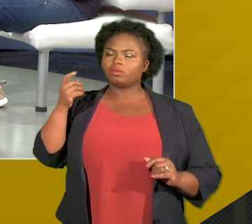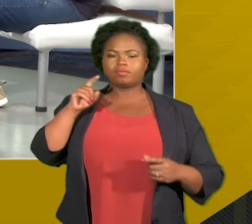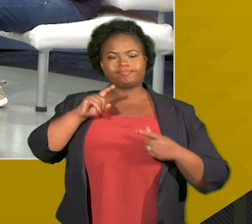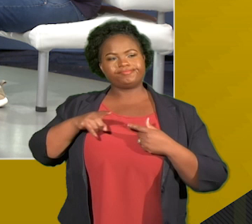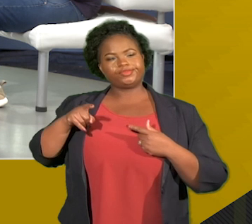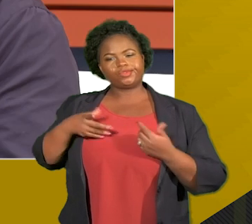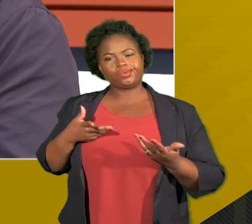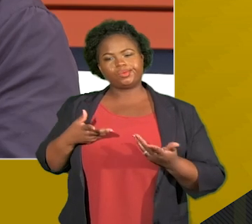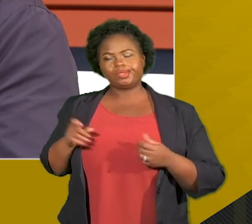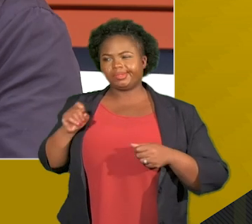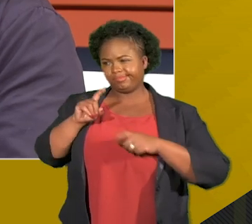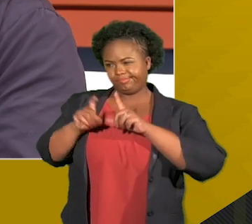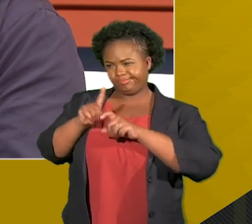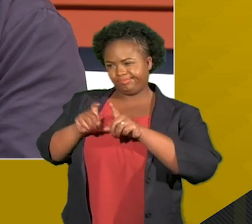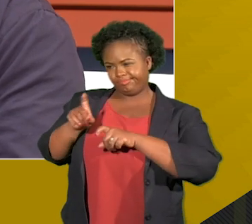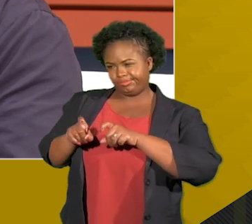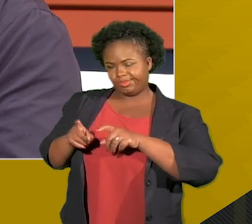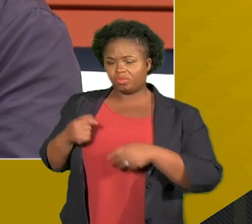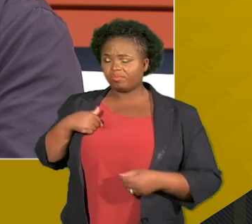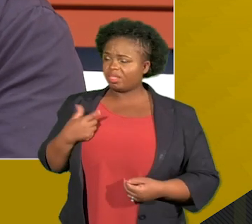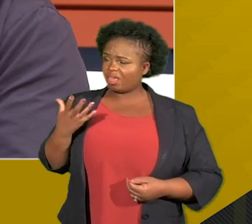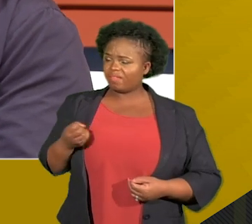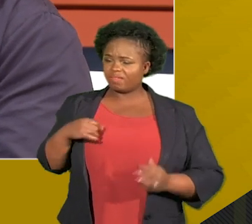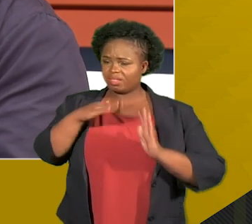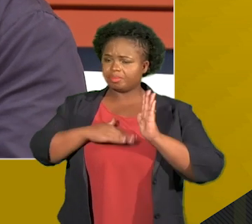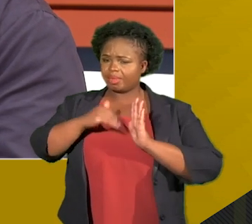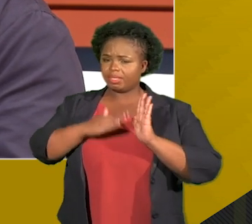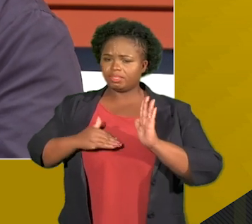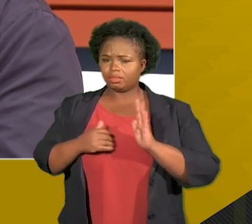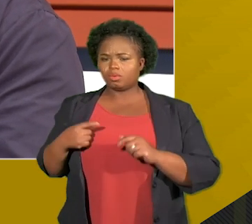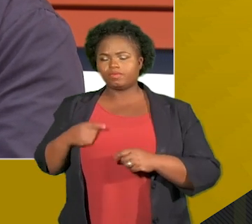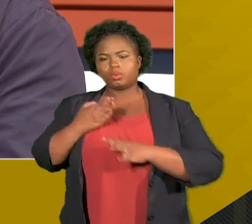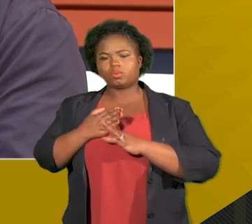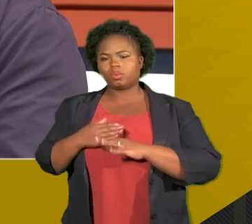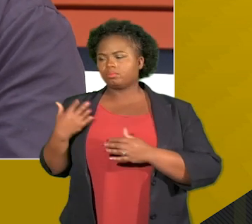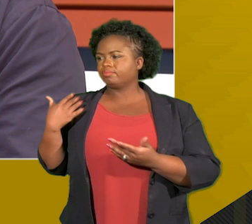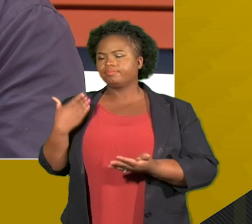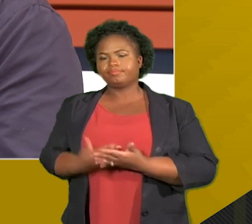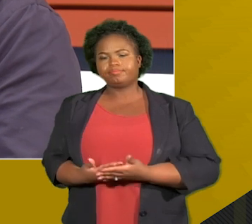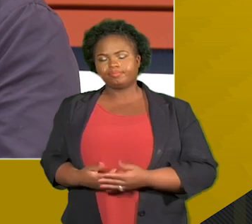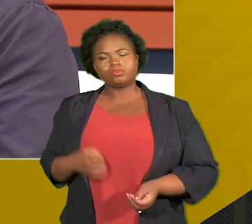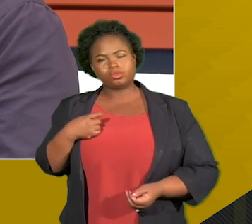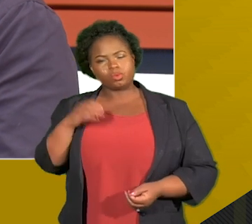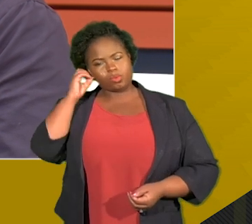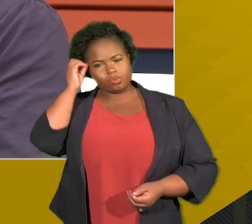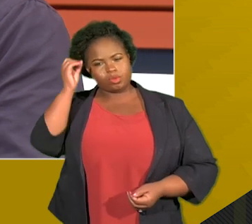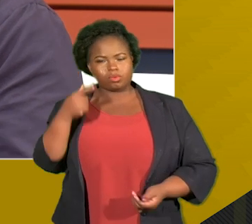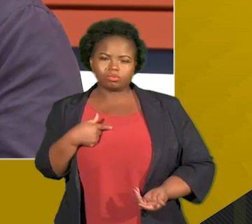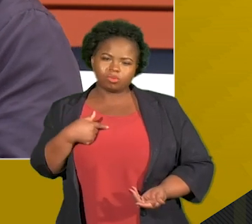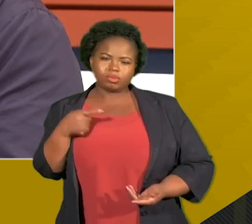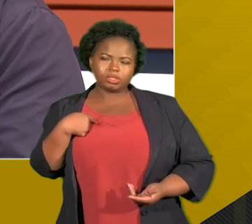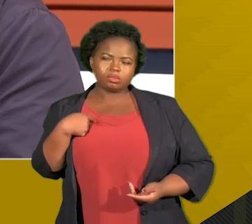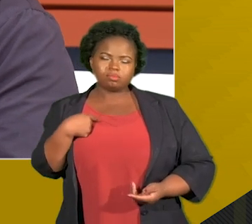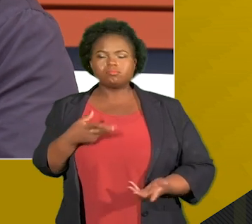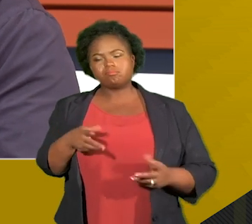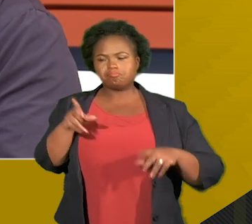a critique and say, I have this painting, or I have this series of works that I'd like your opinion on. Oh. And then